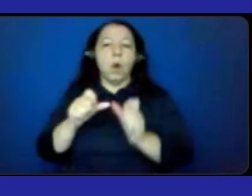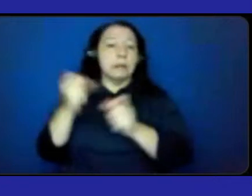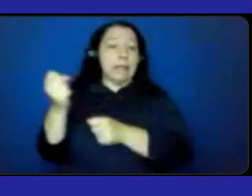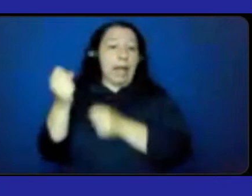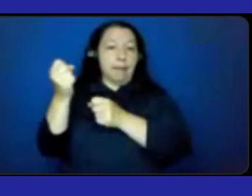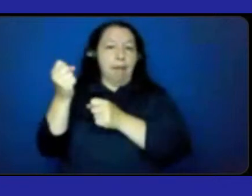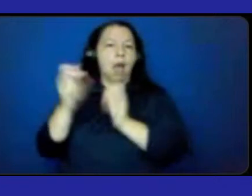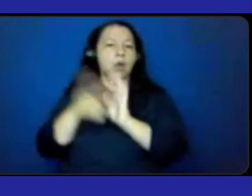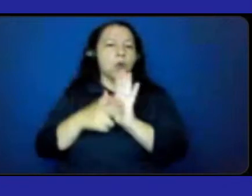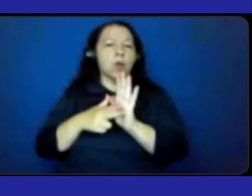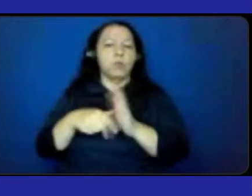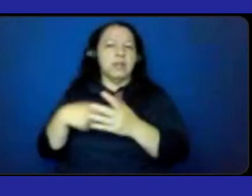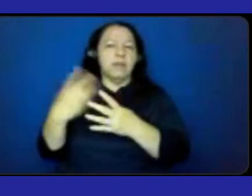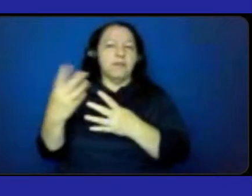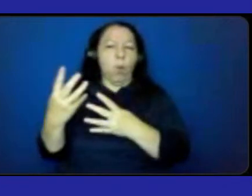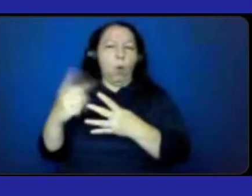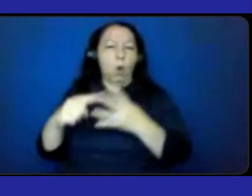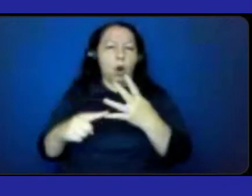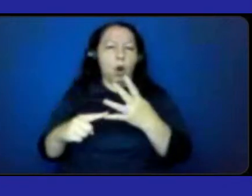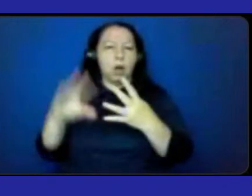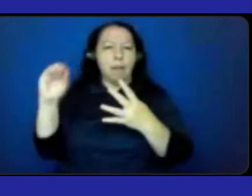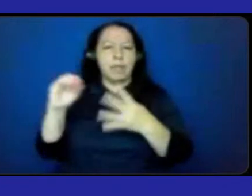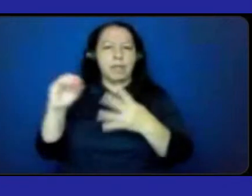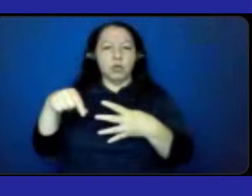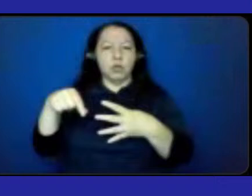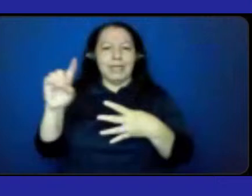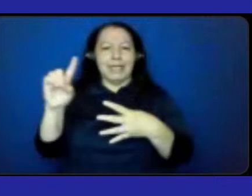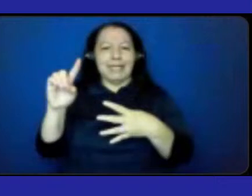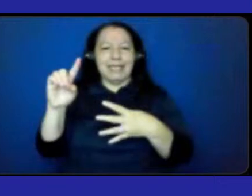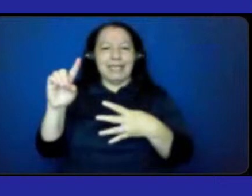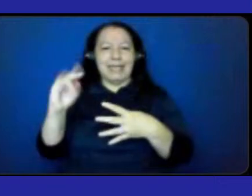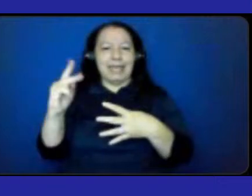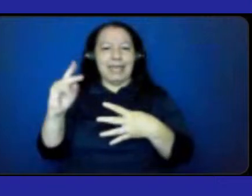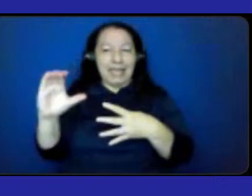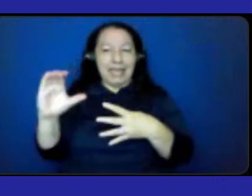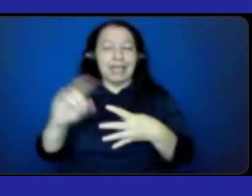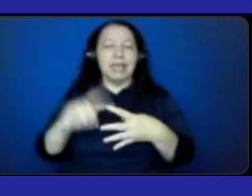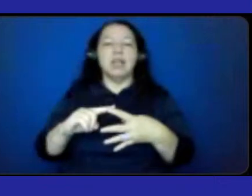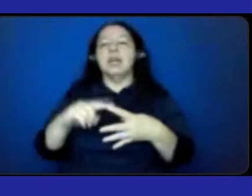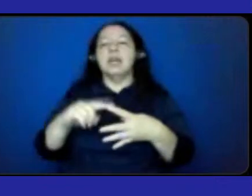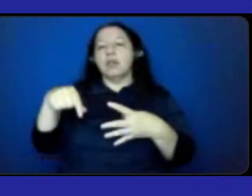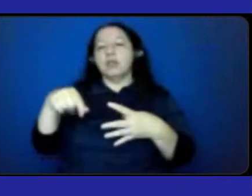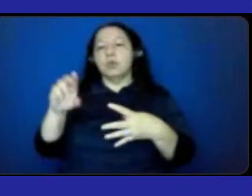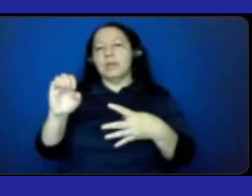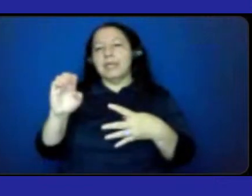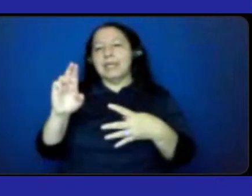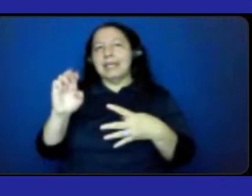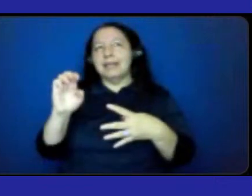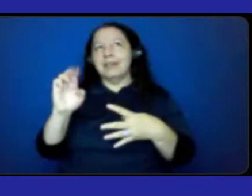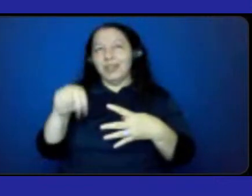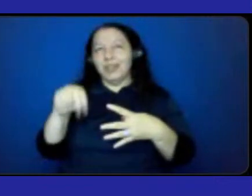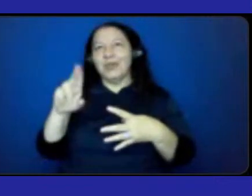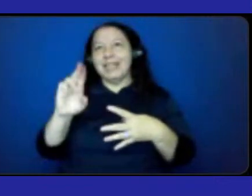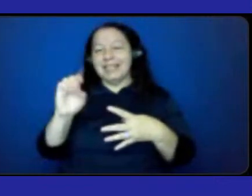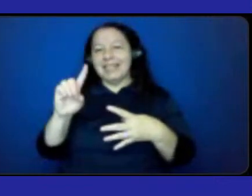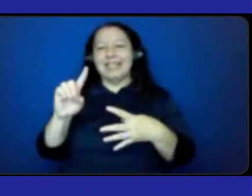4 firms: QED Inc., doing business as QED National; Rapid Reliable Testing Inc.,